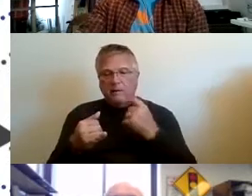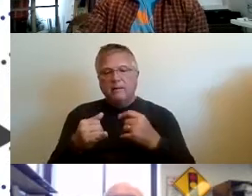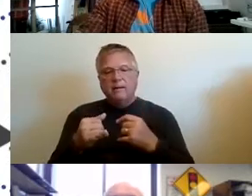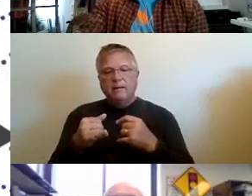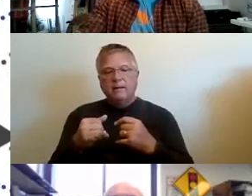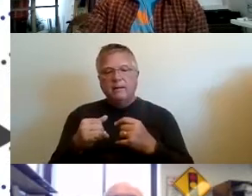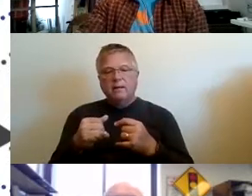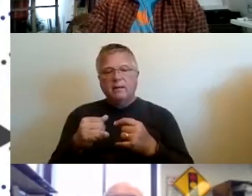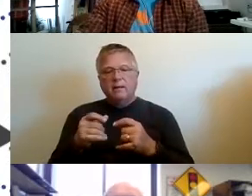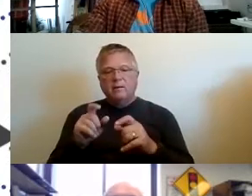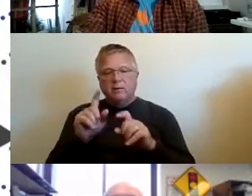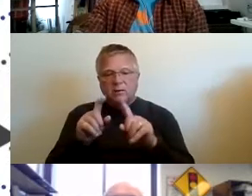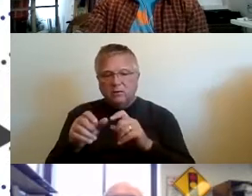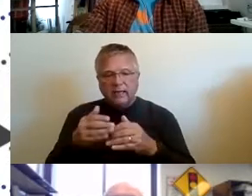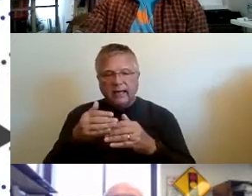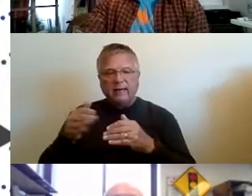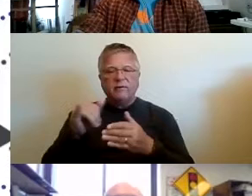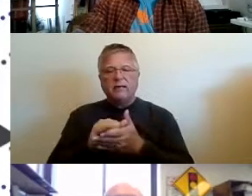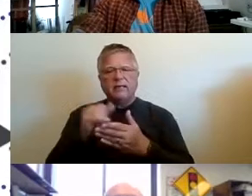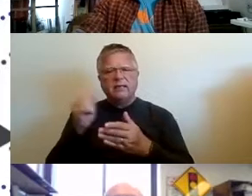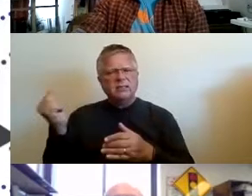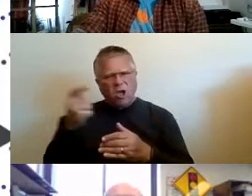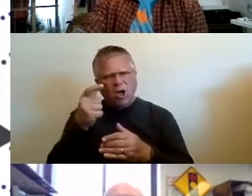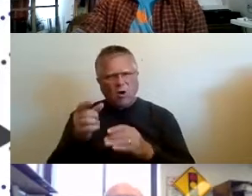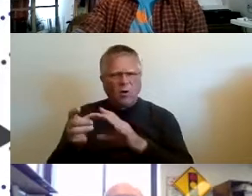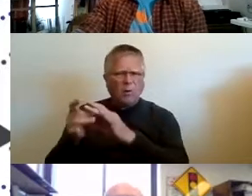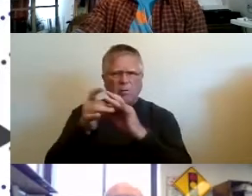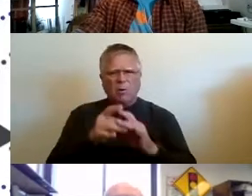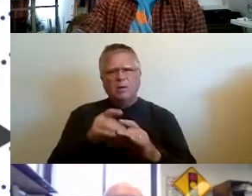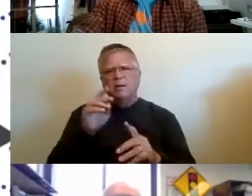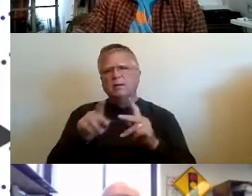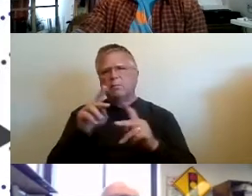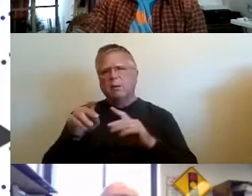will start after this all are part of the public engagement strategy